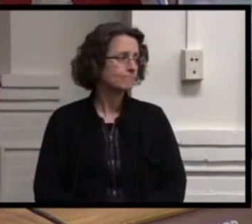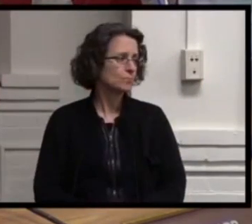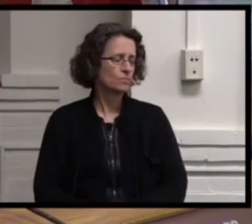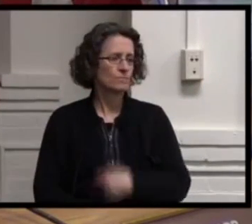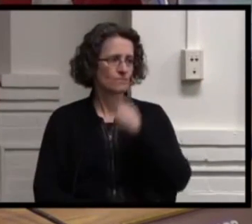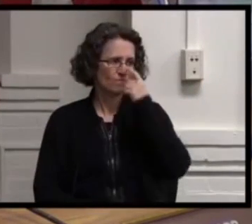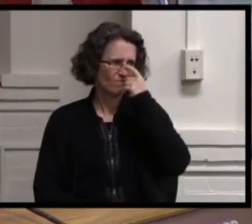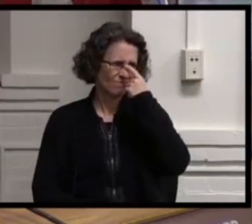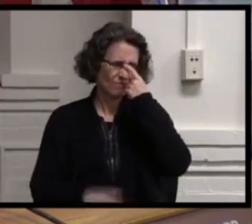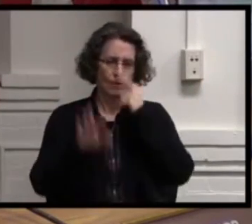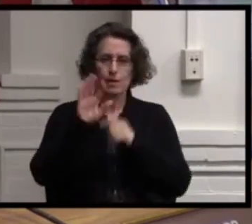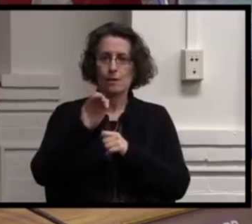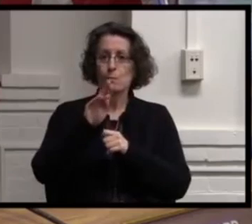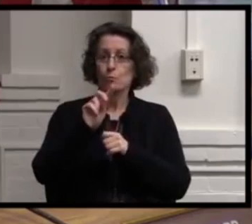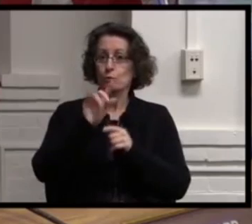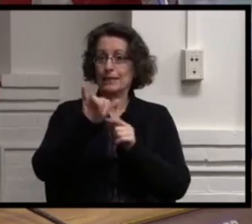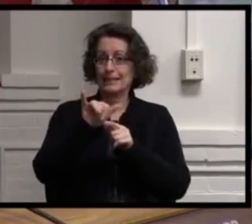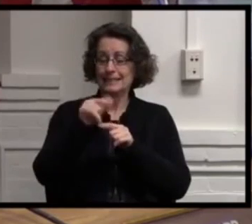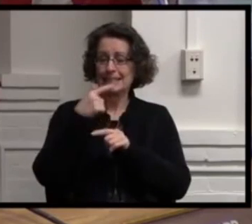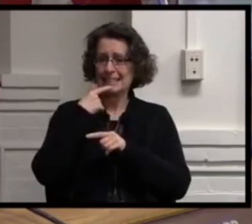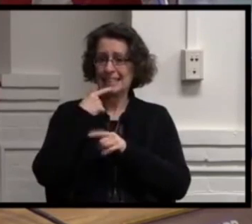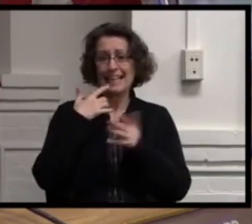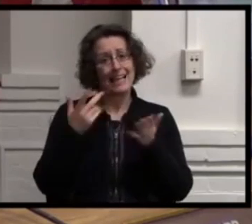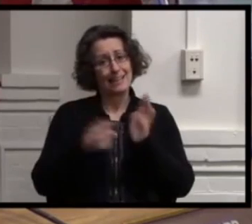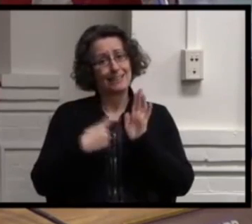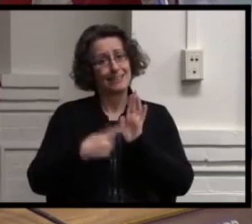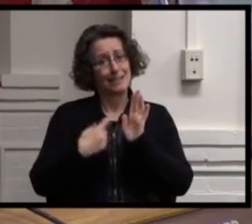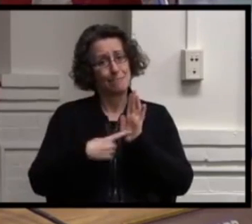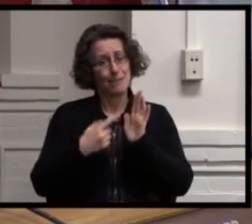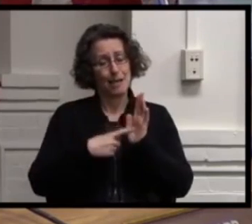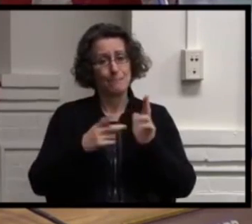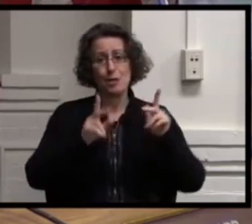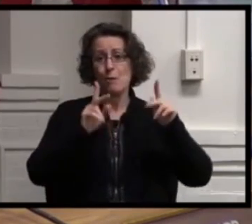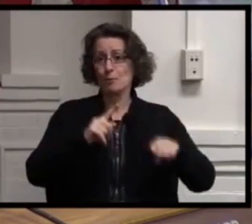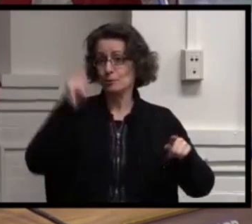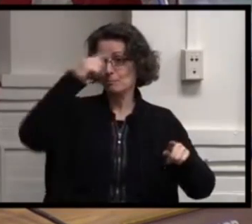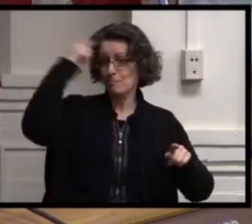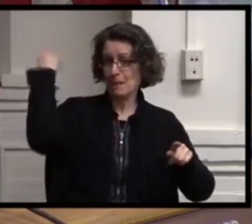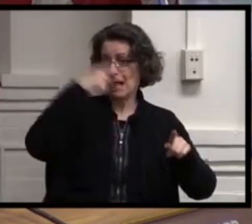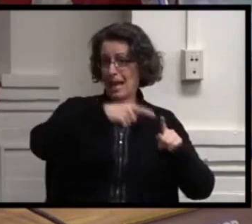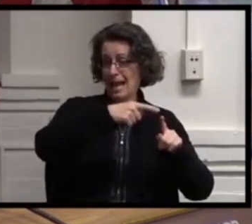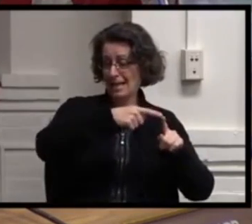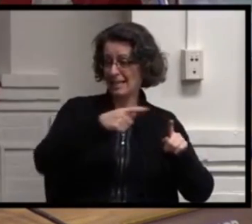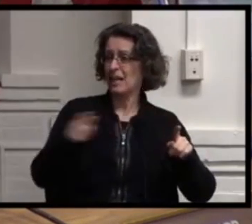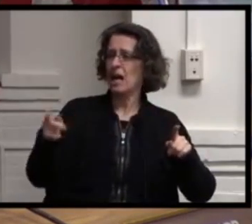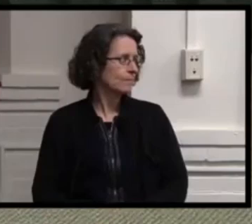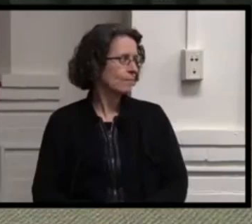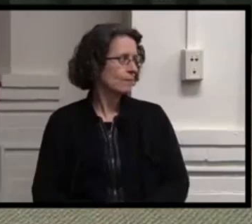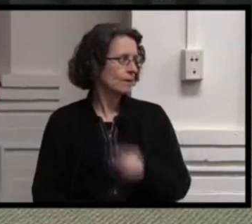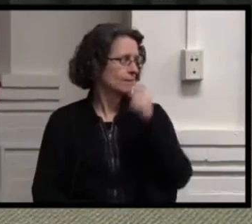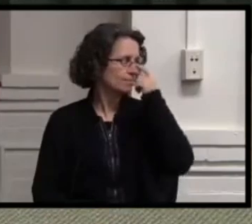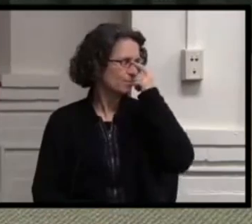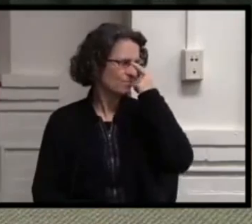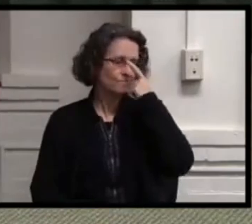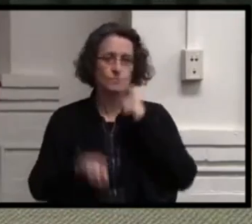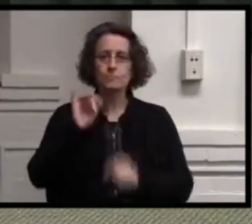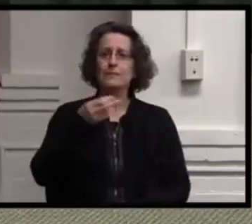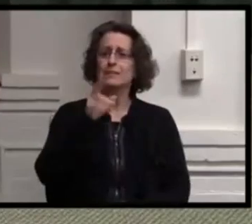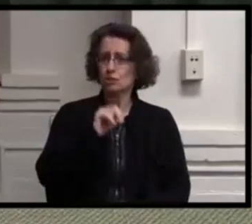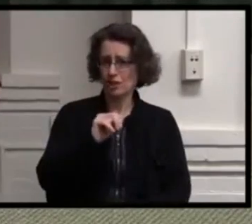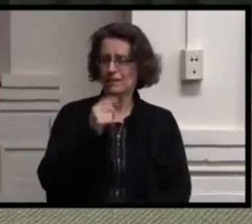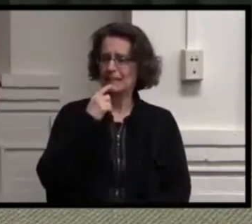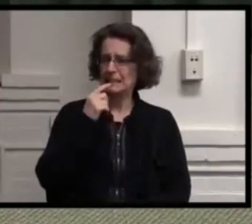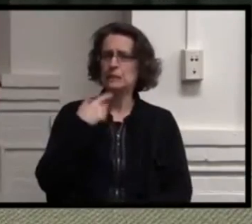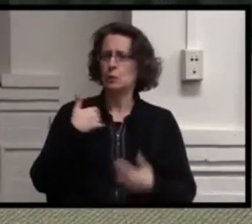And I think it can be challenging for people to apply for jobs where they don't already see themselves physically represented. I've thought about